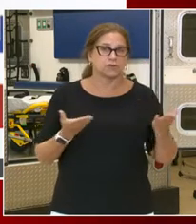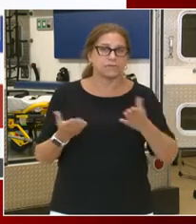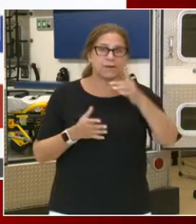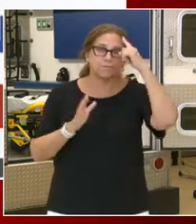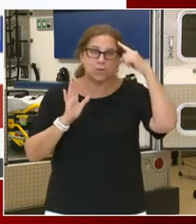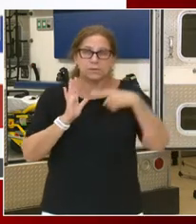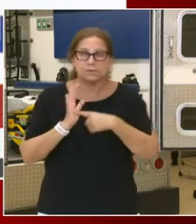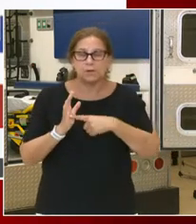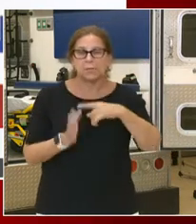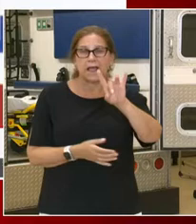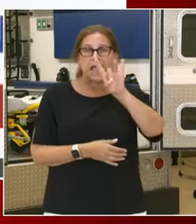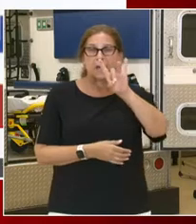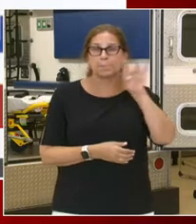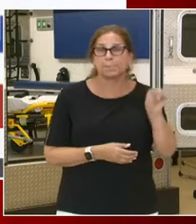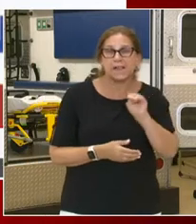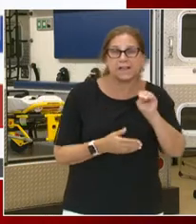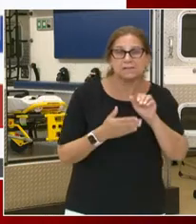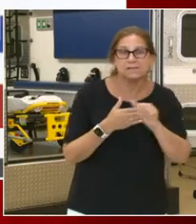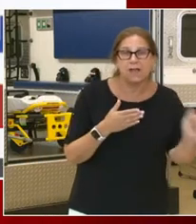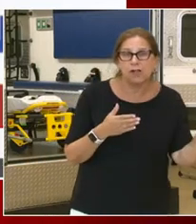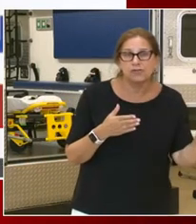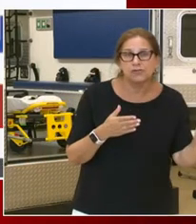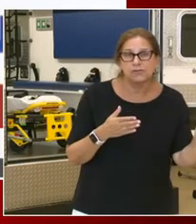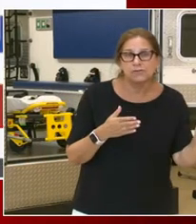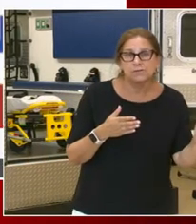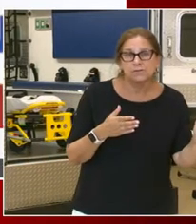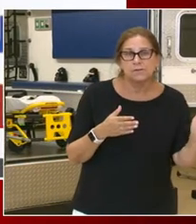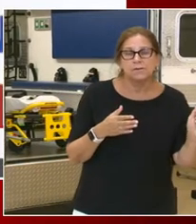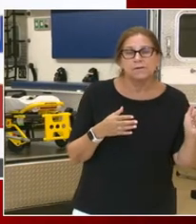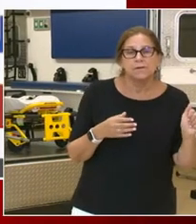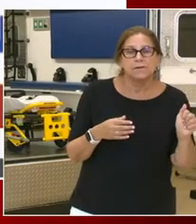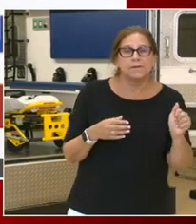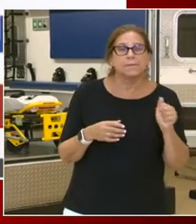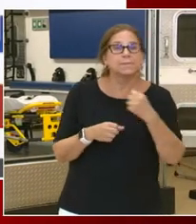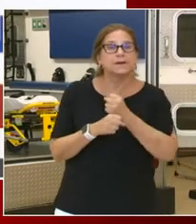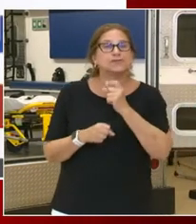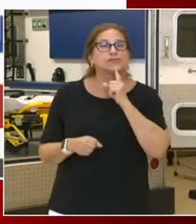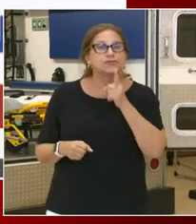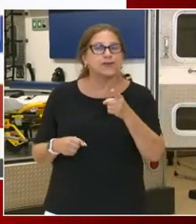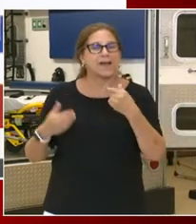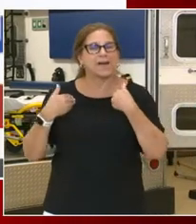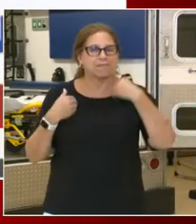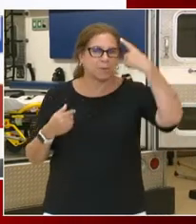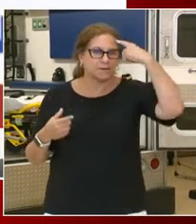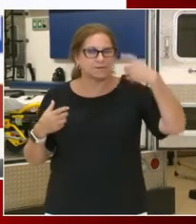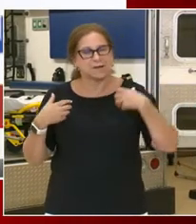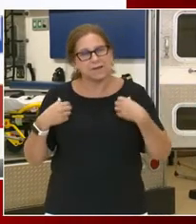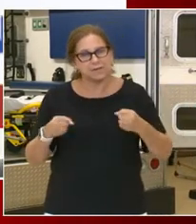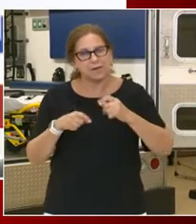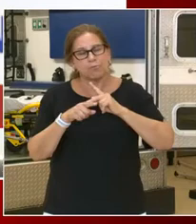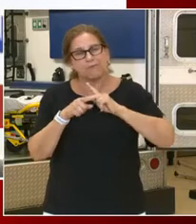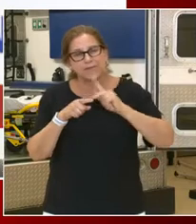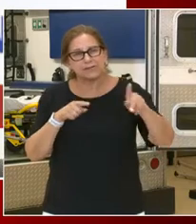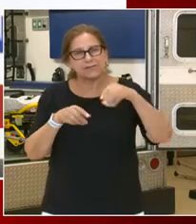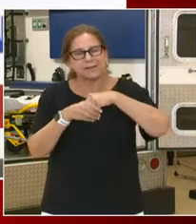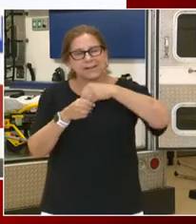there's a mental health clinician in every single school. That includes 80 additional school-based mental health